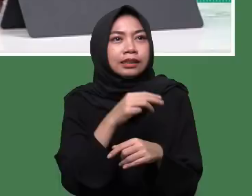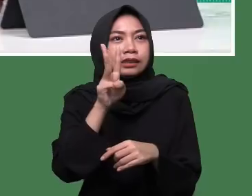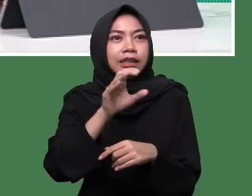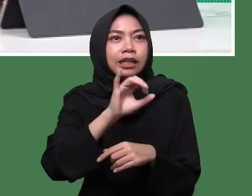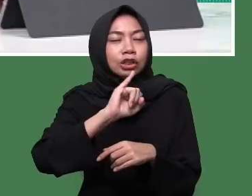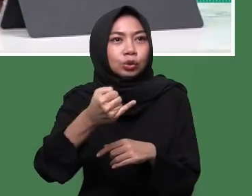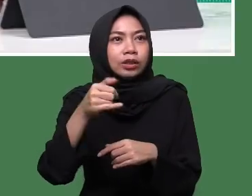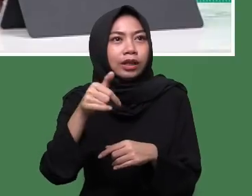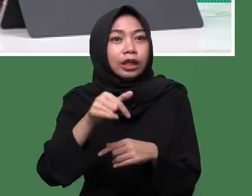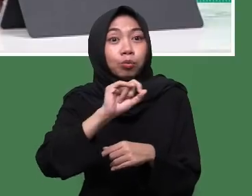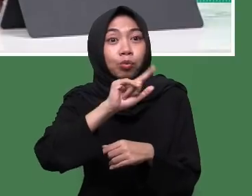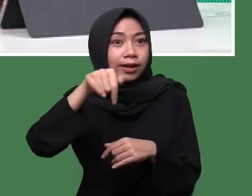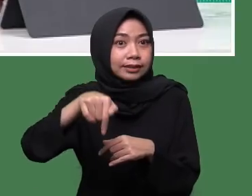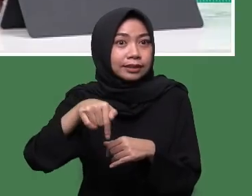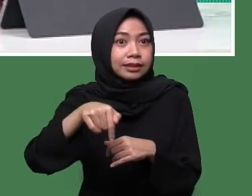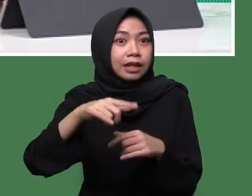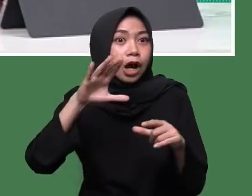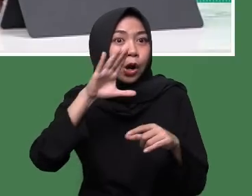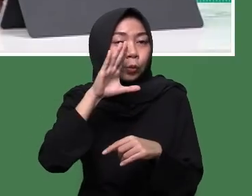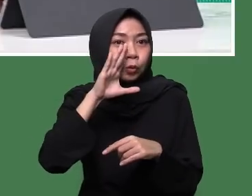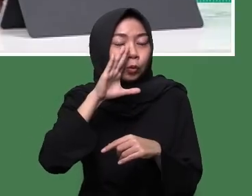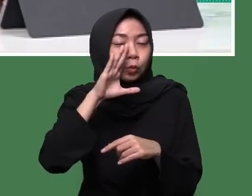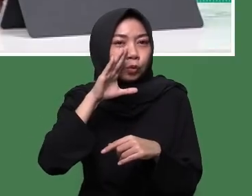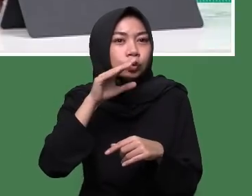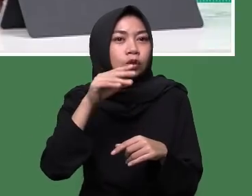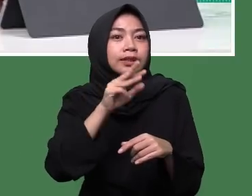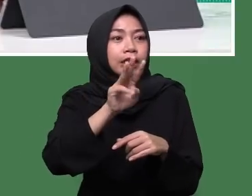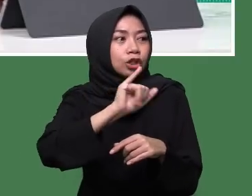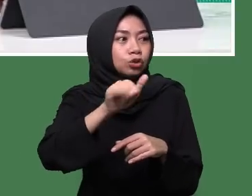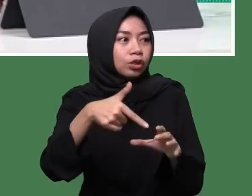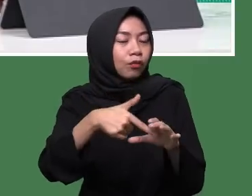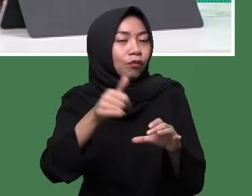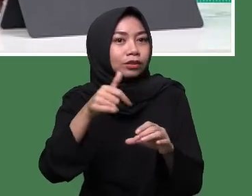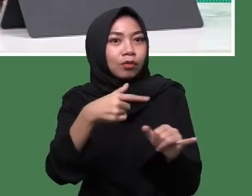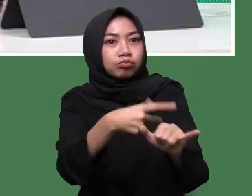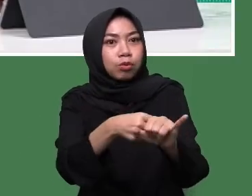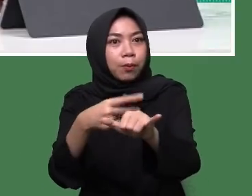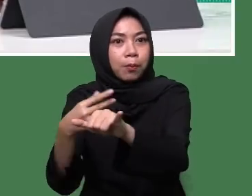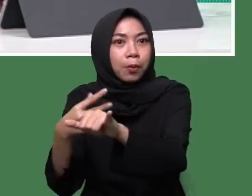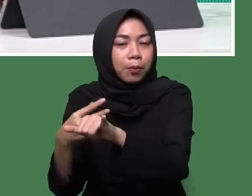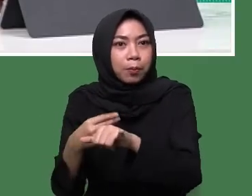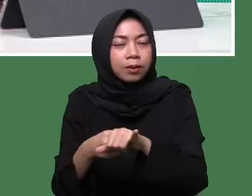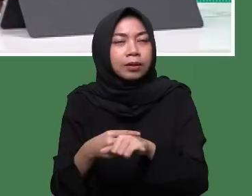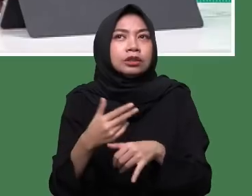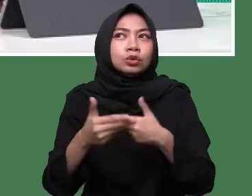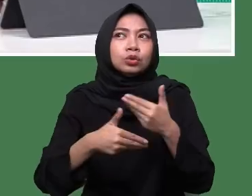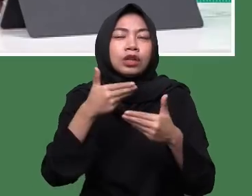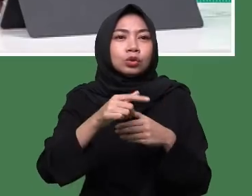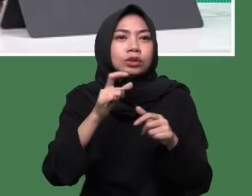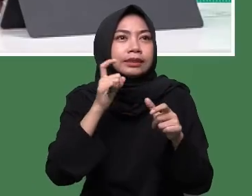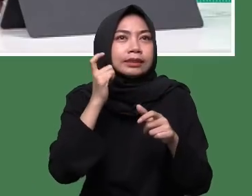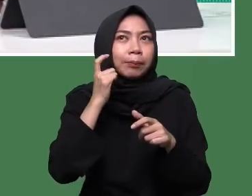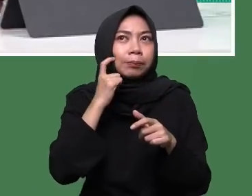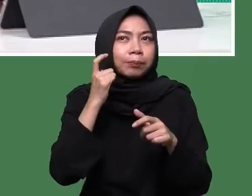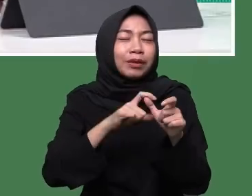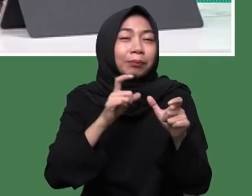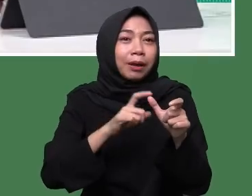within this month of August. If it's not, then probably half month of September. But in the same time, hopefully that